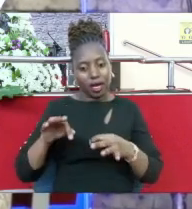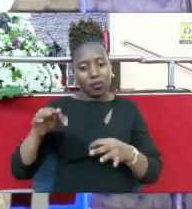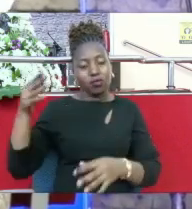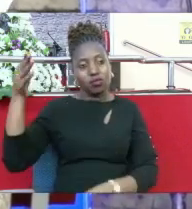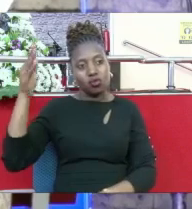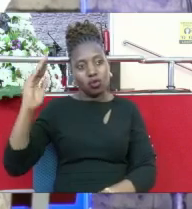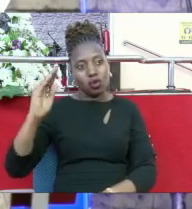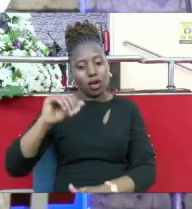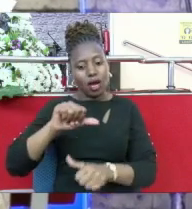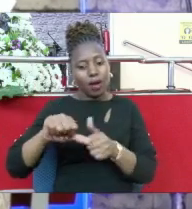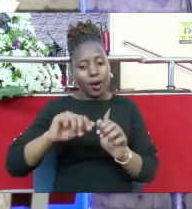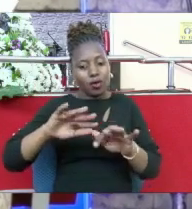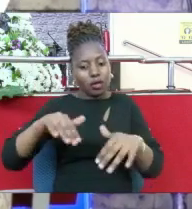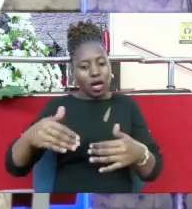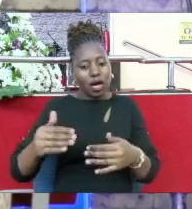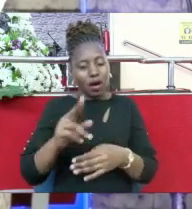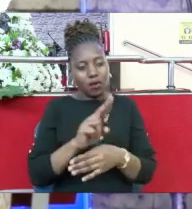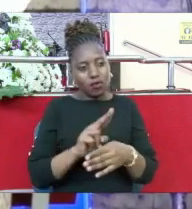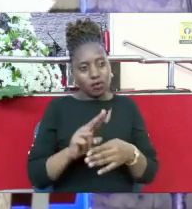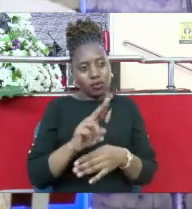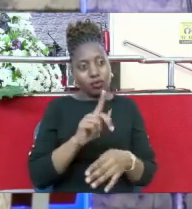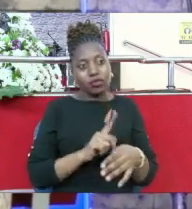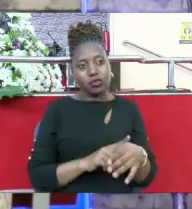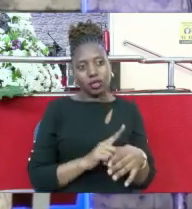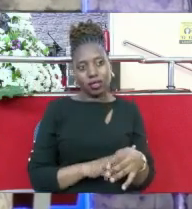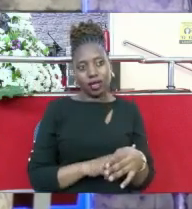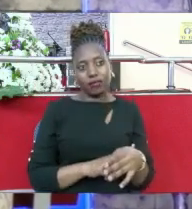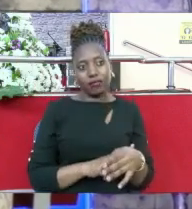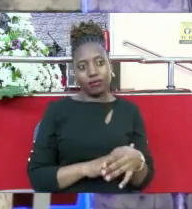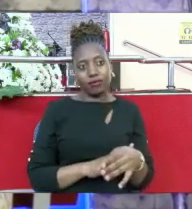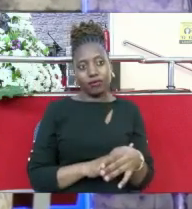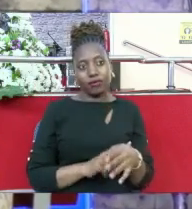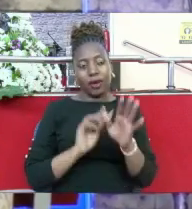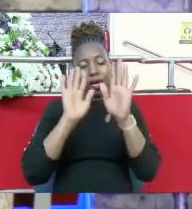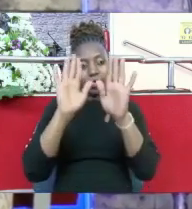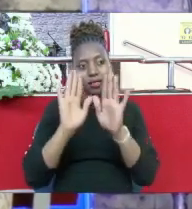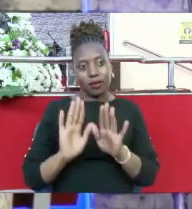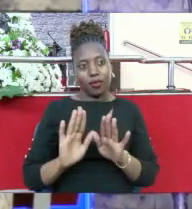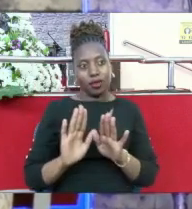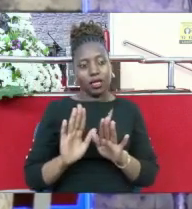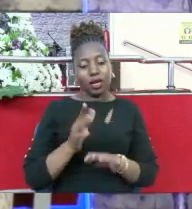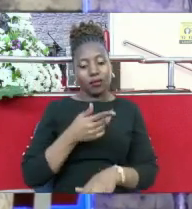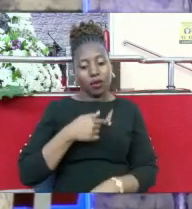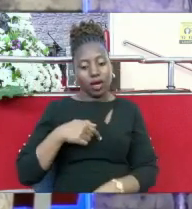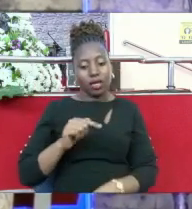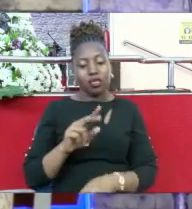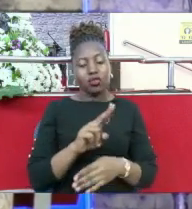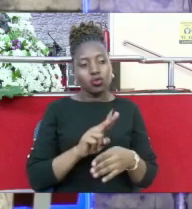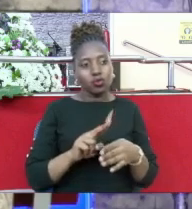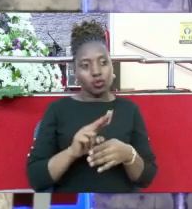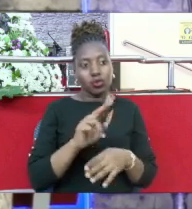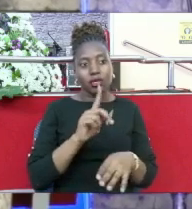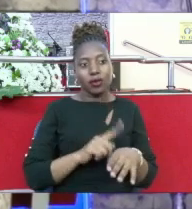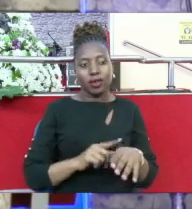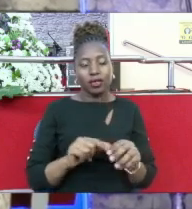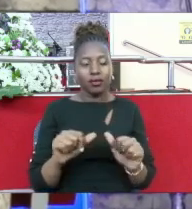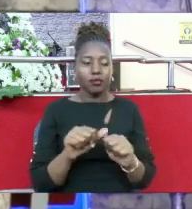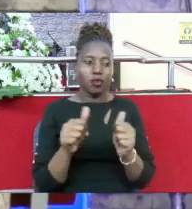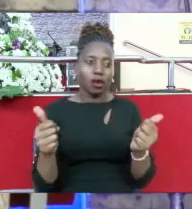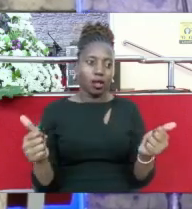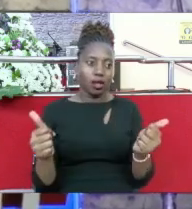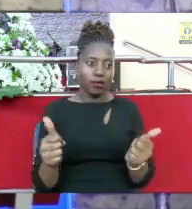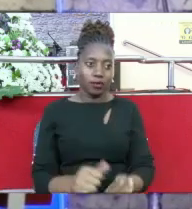ulitumia wakati wako. And it's important for us to manage our time well. Na ni vizuri tukaweze kutumia wakati wetu vizuri.